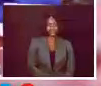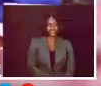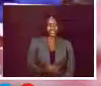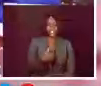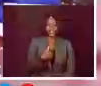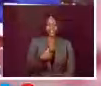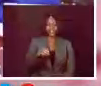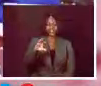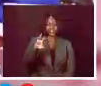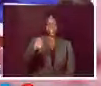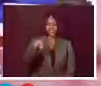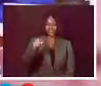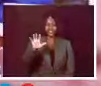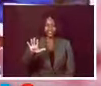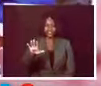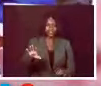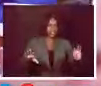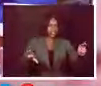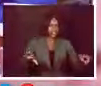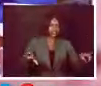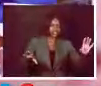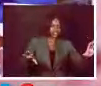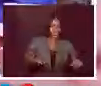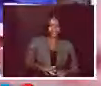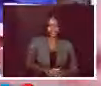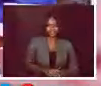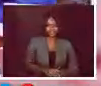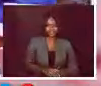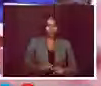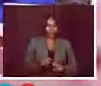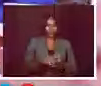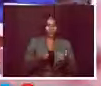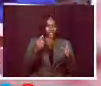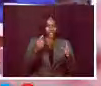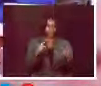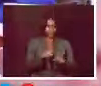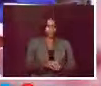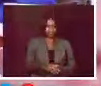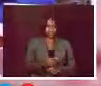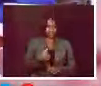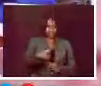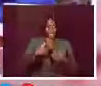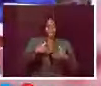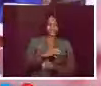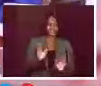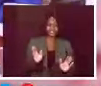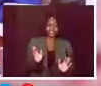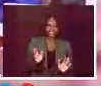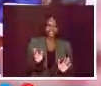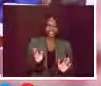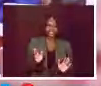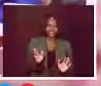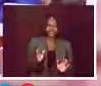about 6.5 each. But this is what happened. In the spirit of compromise, the majority